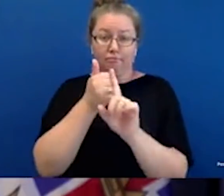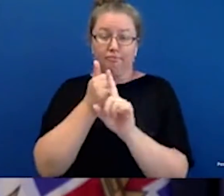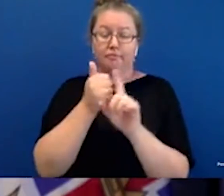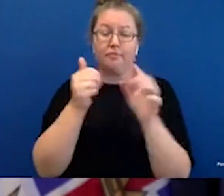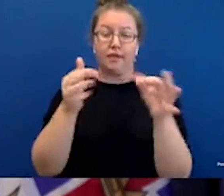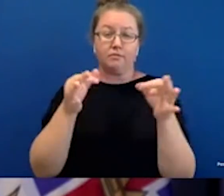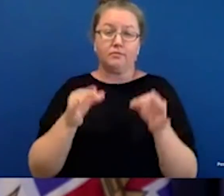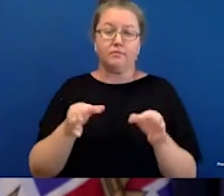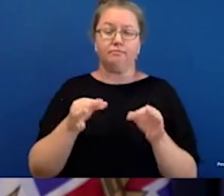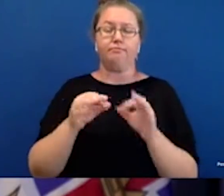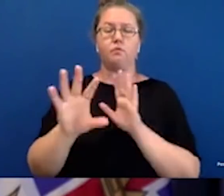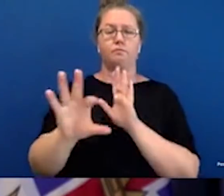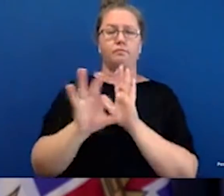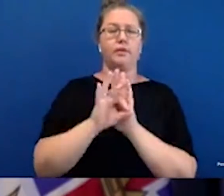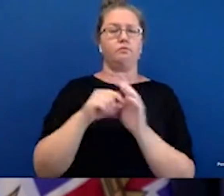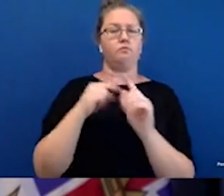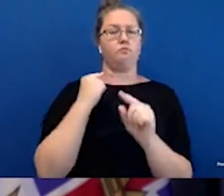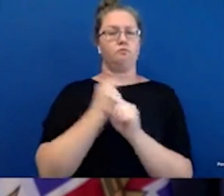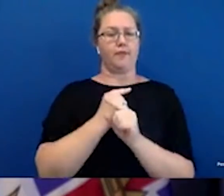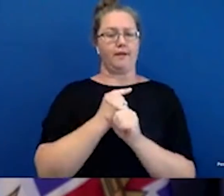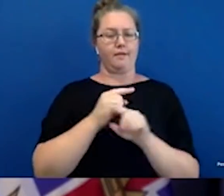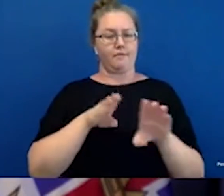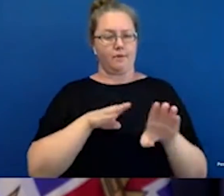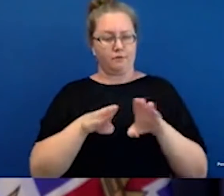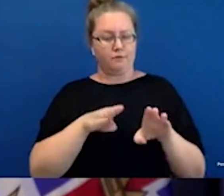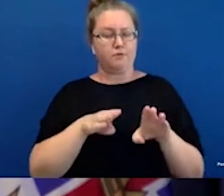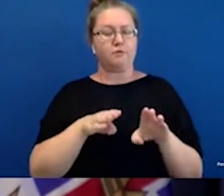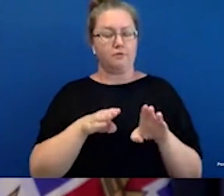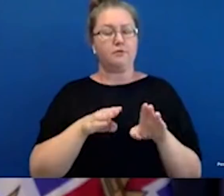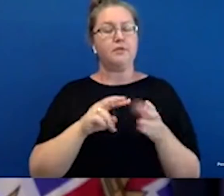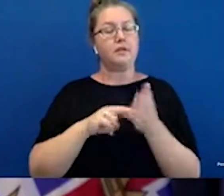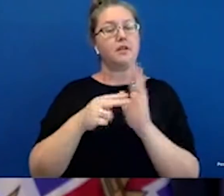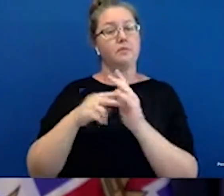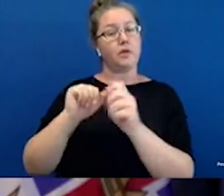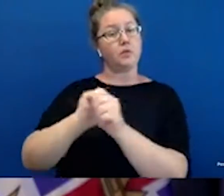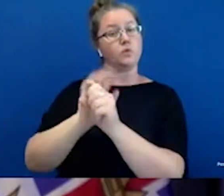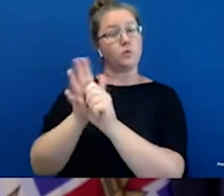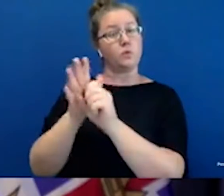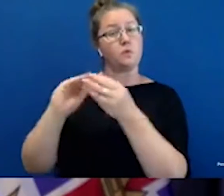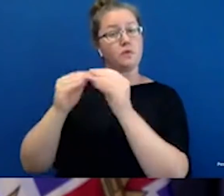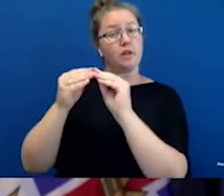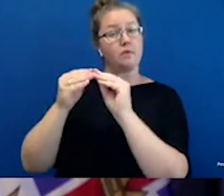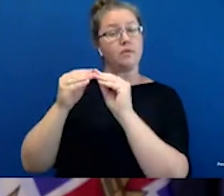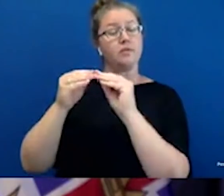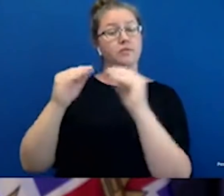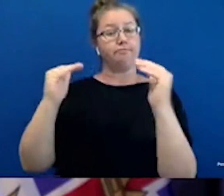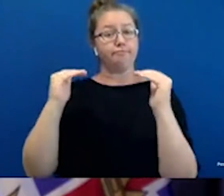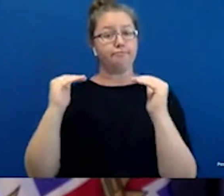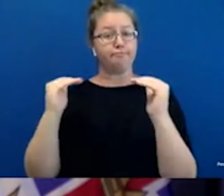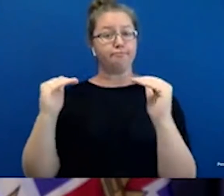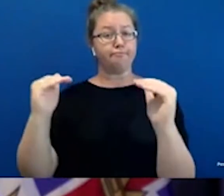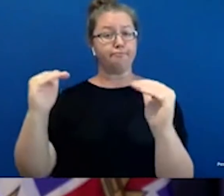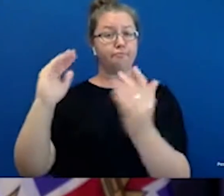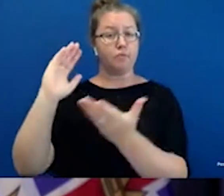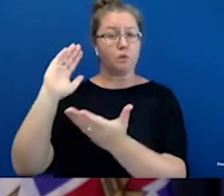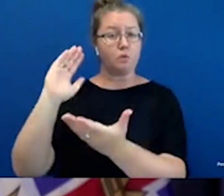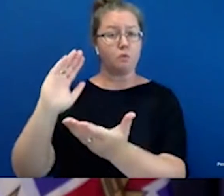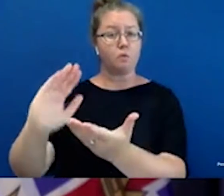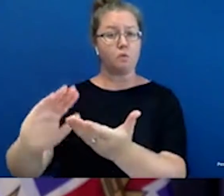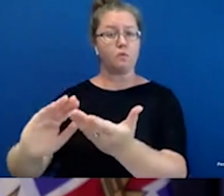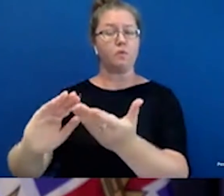right choices that will help to keep our cases of COVID-19 low and continue to allow